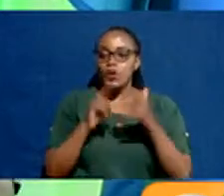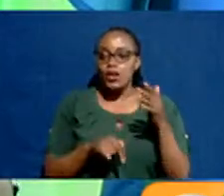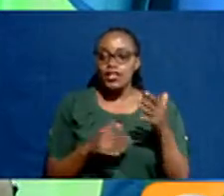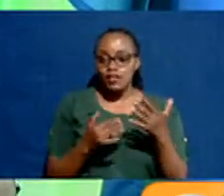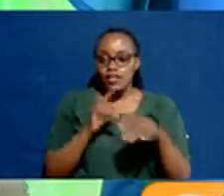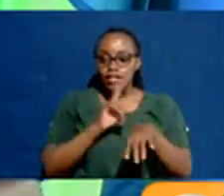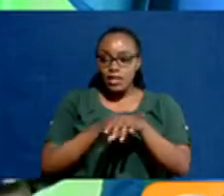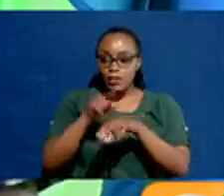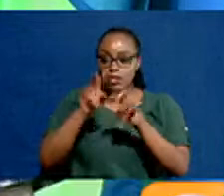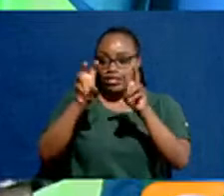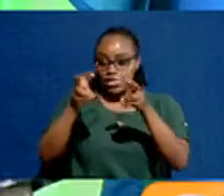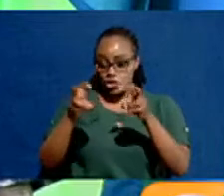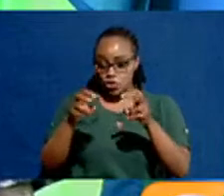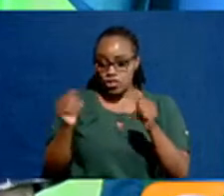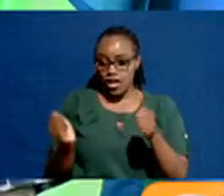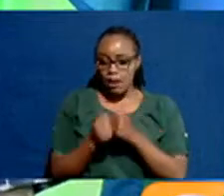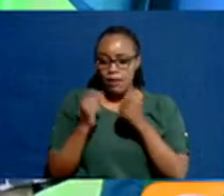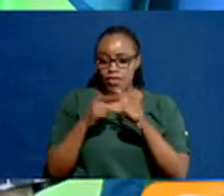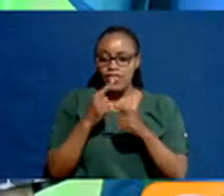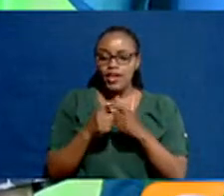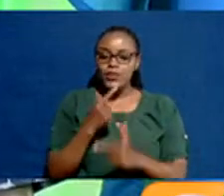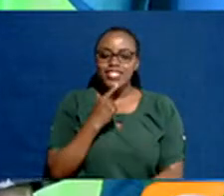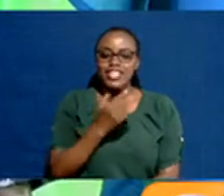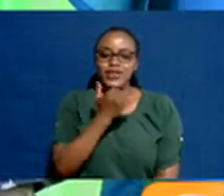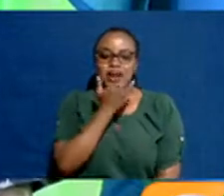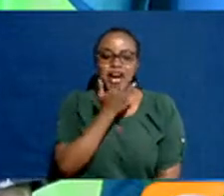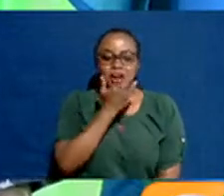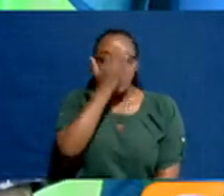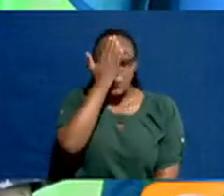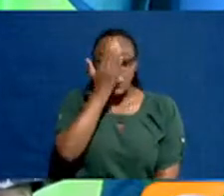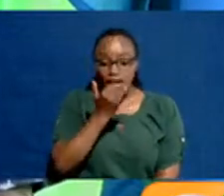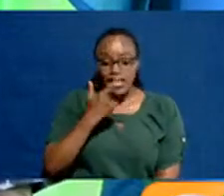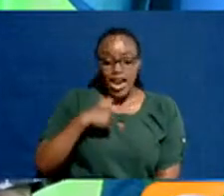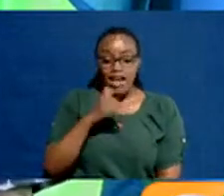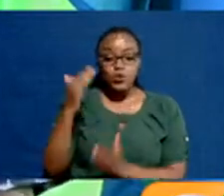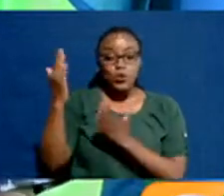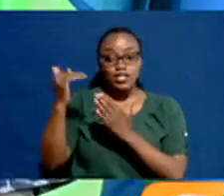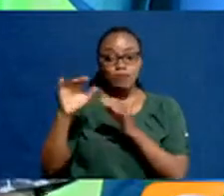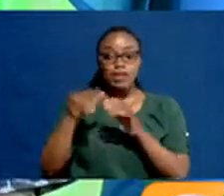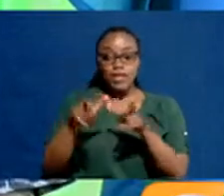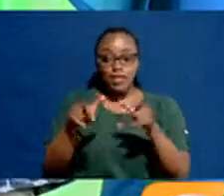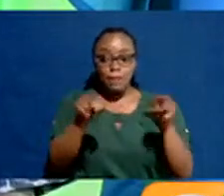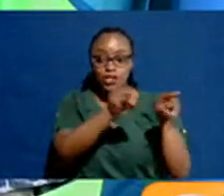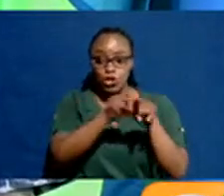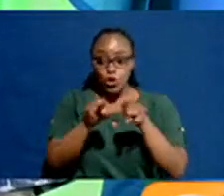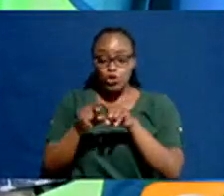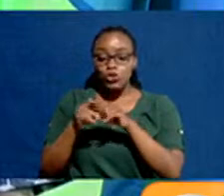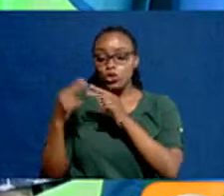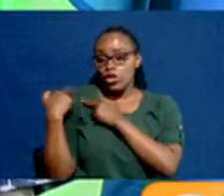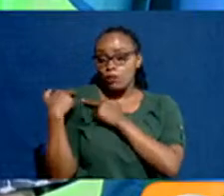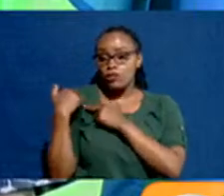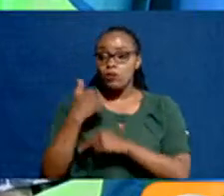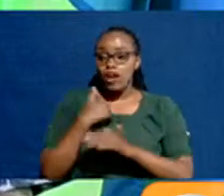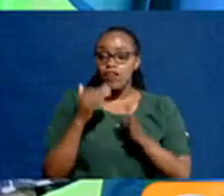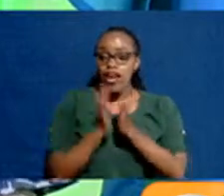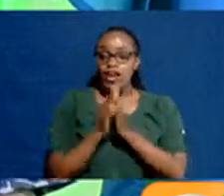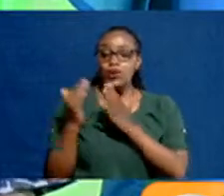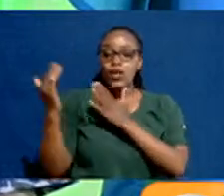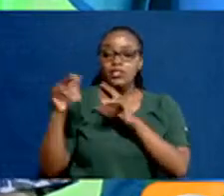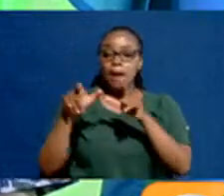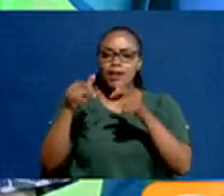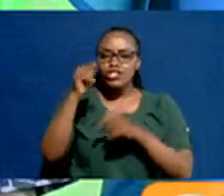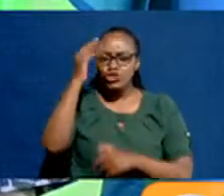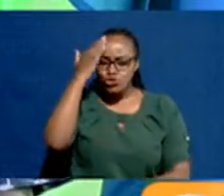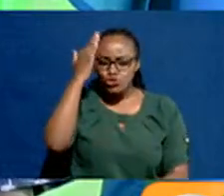such issues happen, we shall call you out, because we expect the media also to be responsible. Okay. And we expect the media to